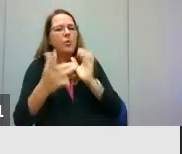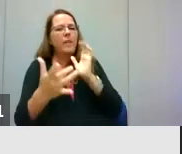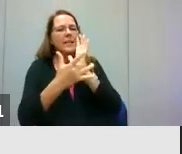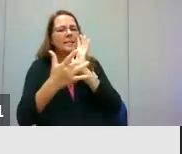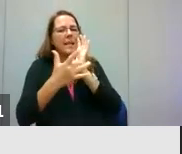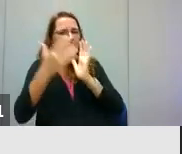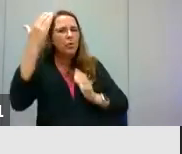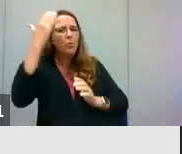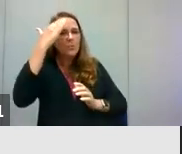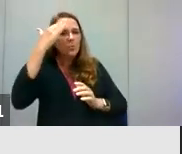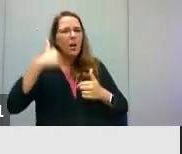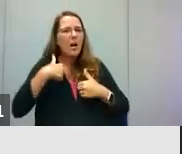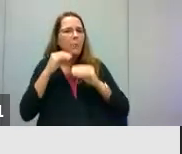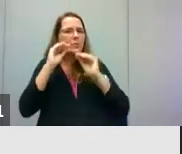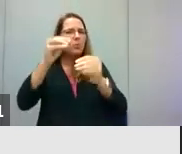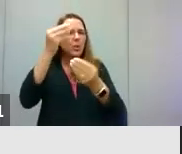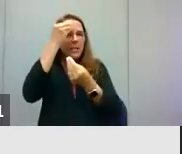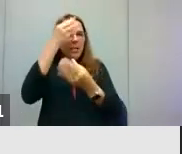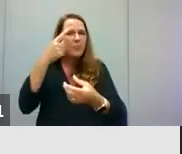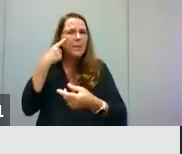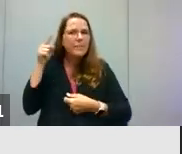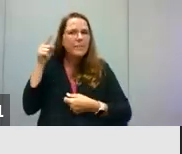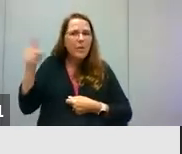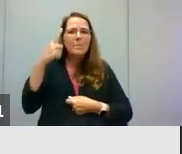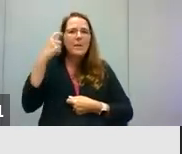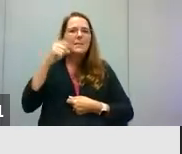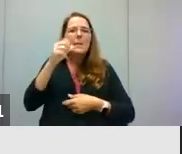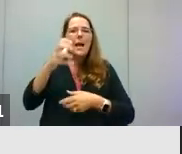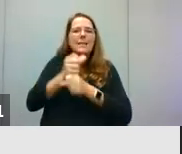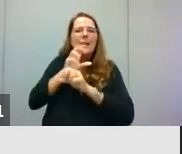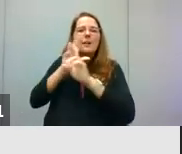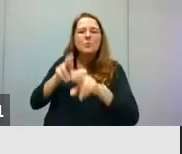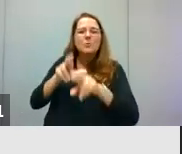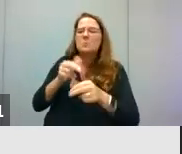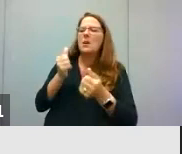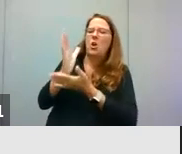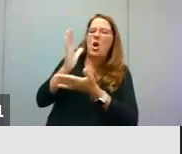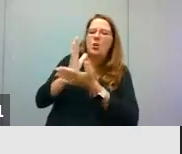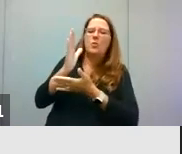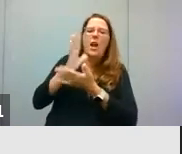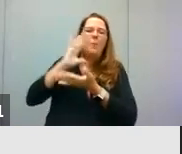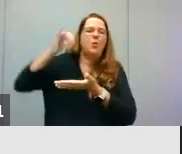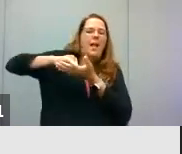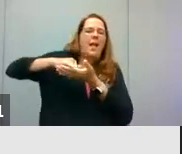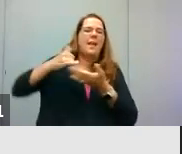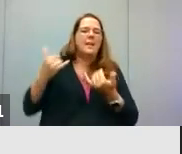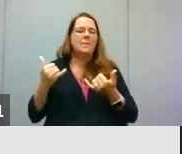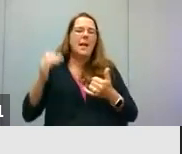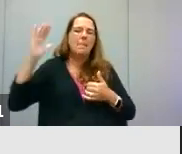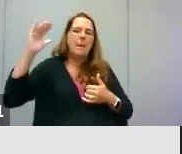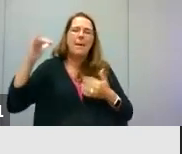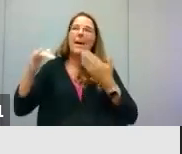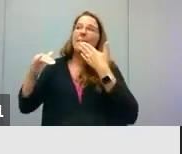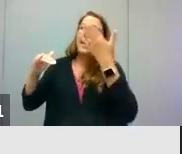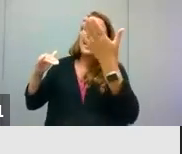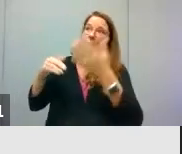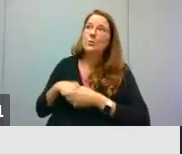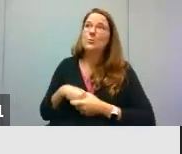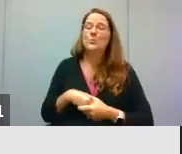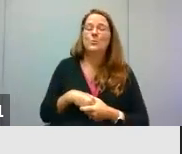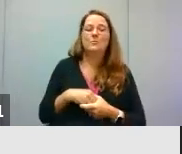was putting information in there for them because I'm not getting a response. All right. I'm going to hang up now. Bye-bye. Thank you.